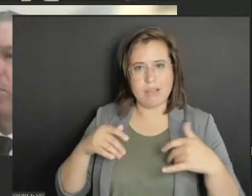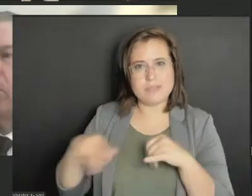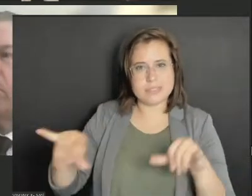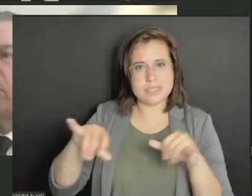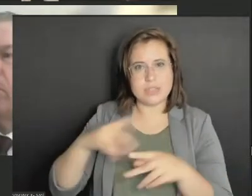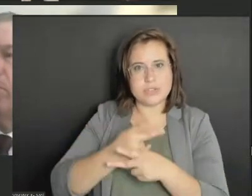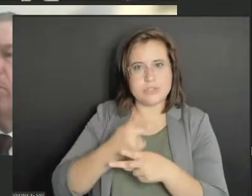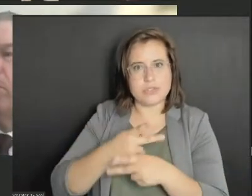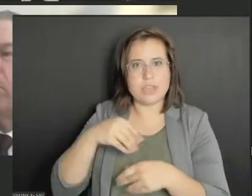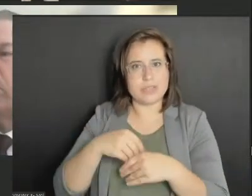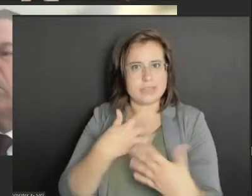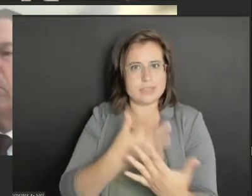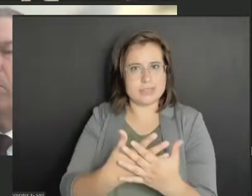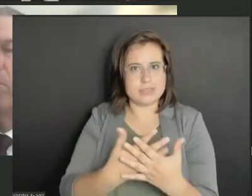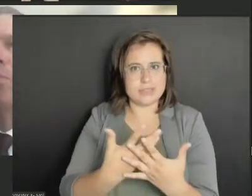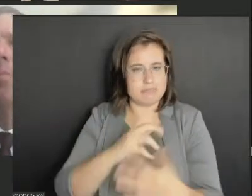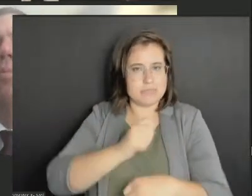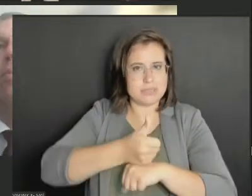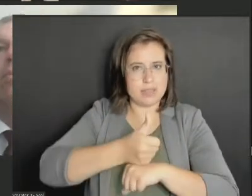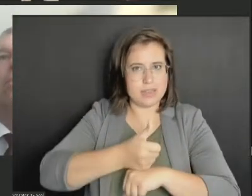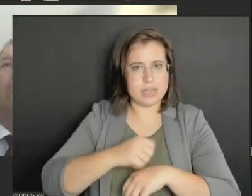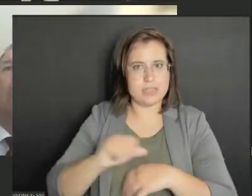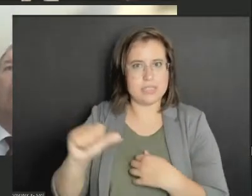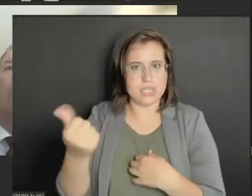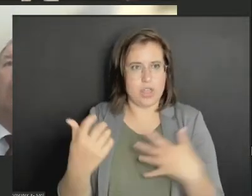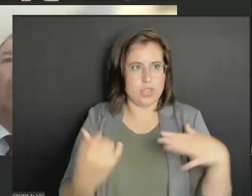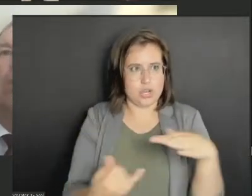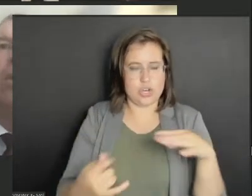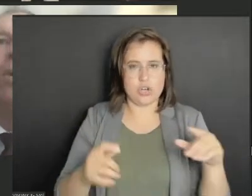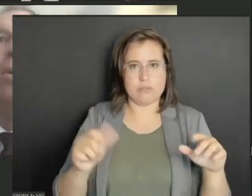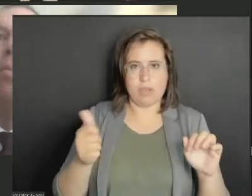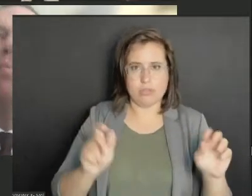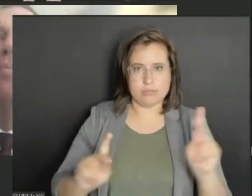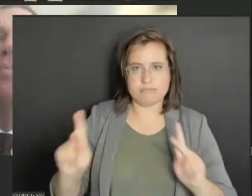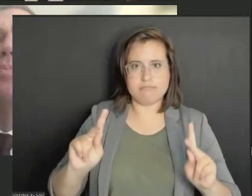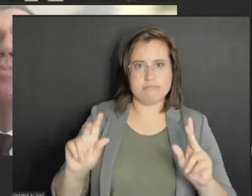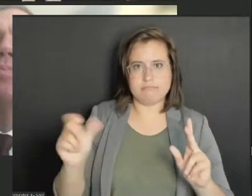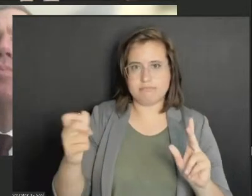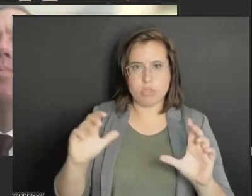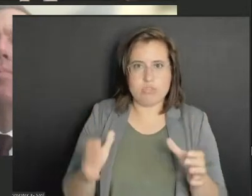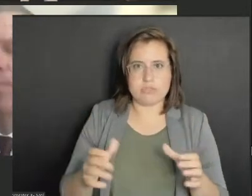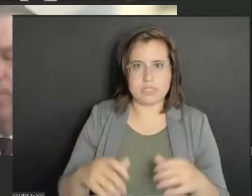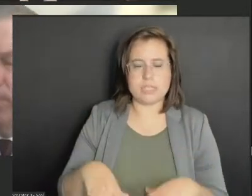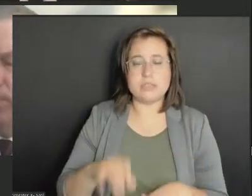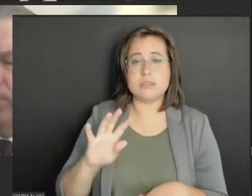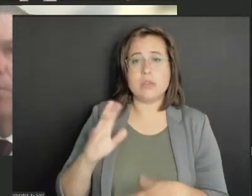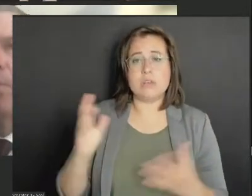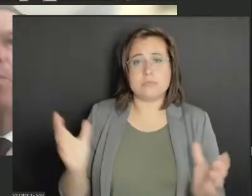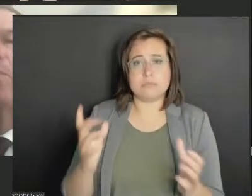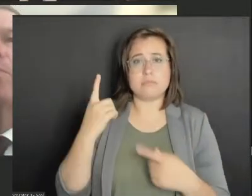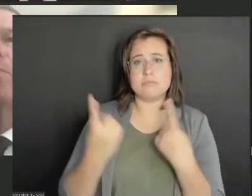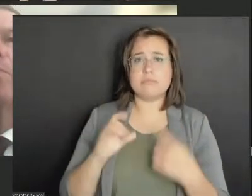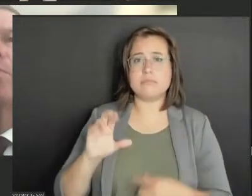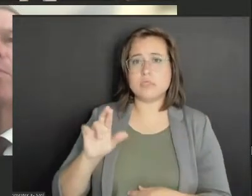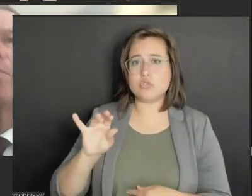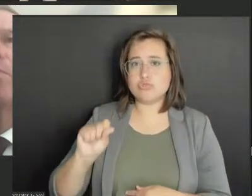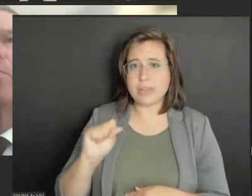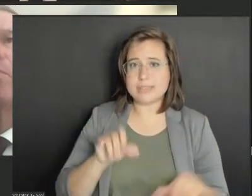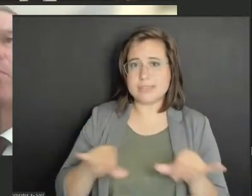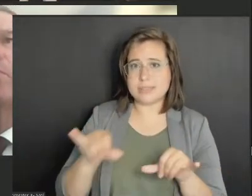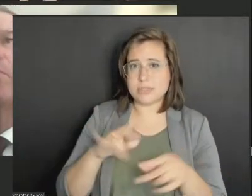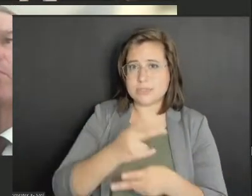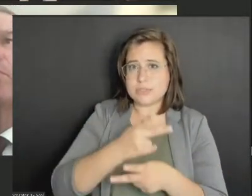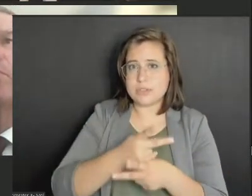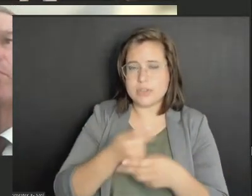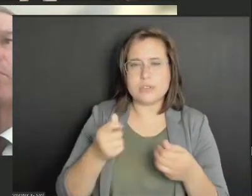carceral settings and other congregate settings. So I encourage us, as we think about crisis standards of care, to try to get